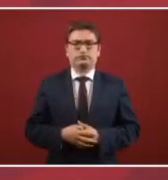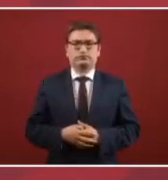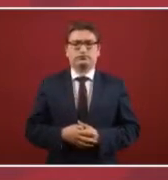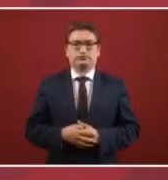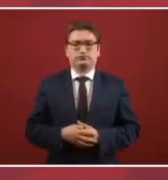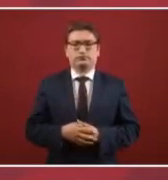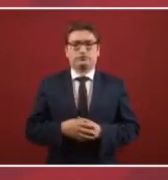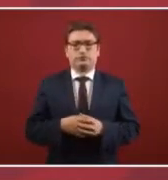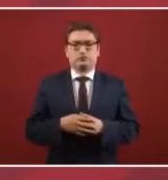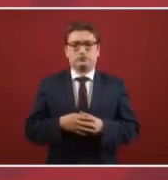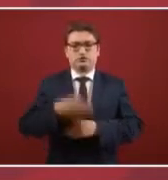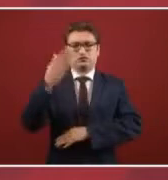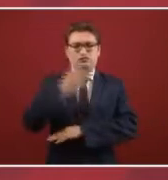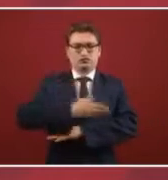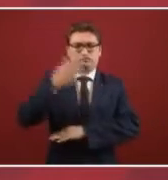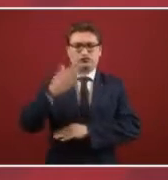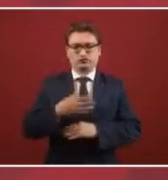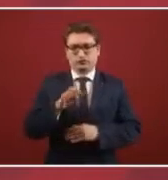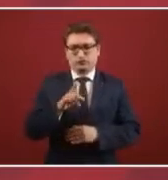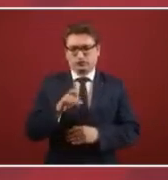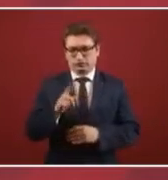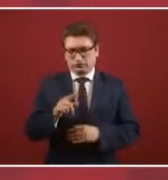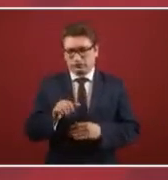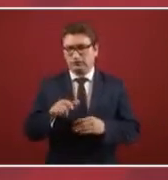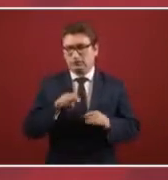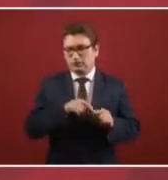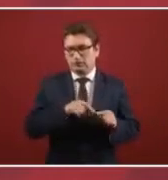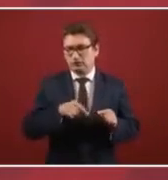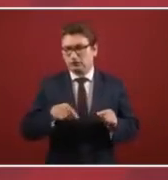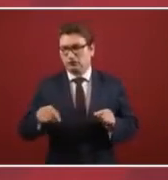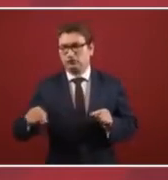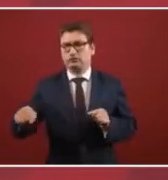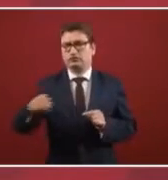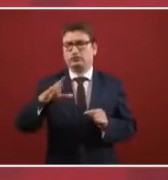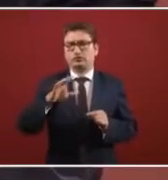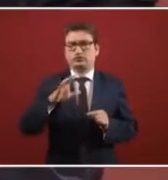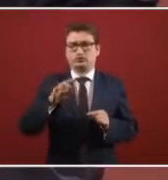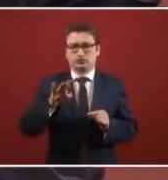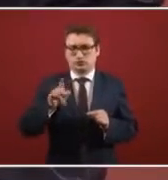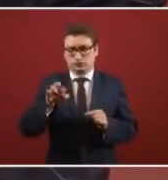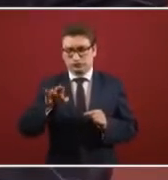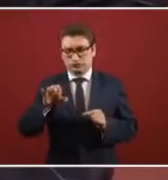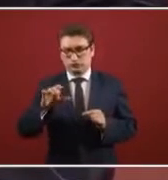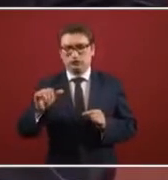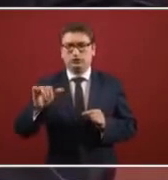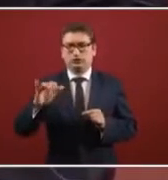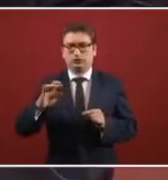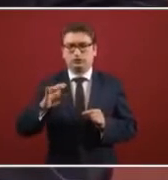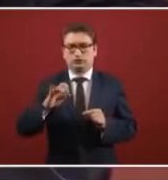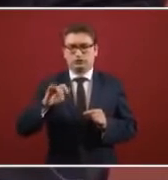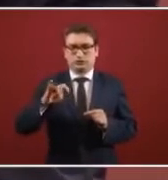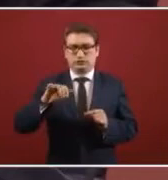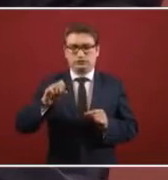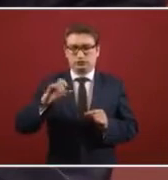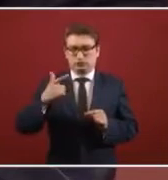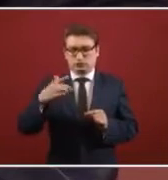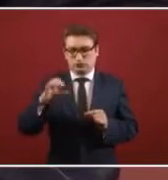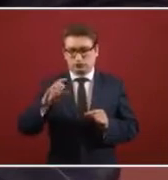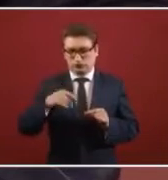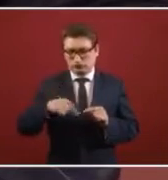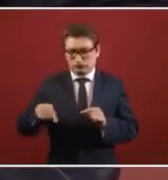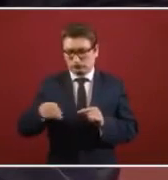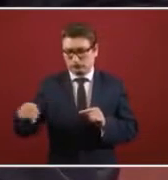desde la caseta Esperanza, desde antes I was before the Caseta Esperanza, from Cumbres nearly a Esperanza.